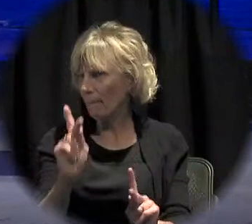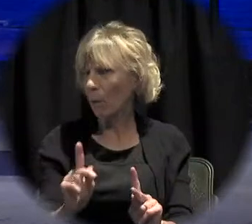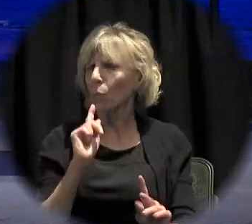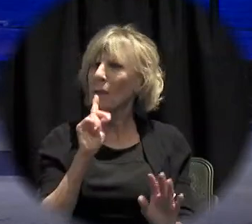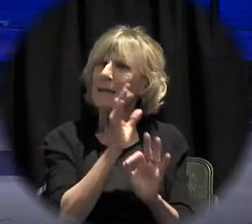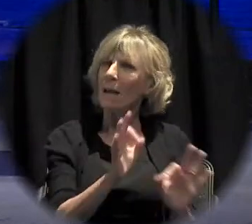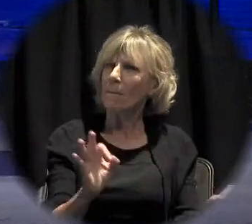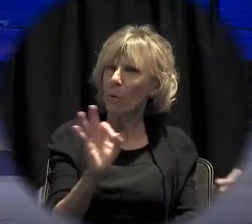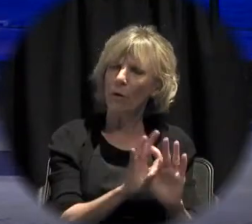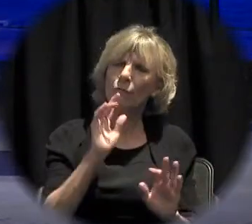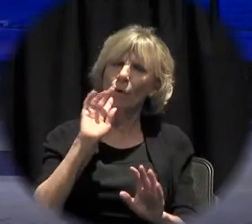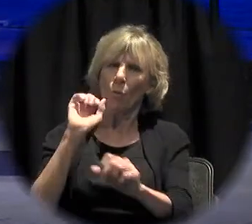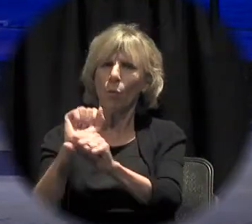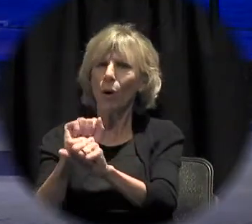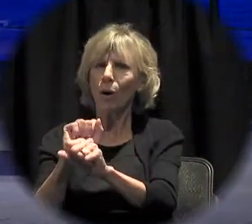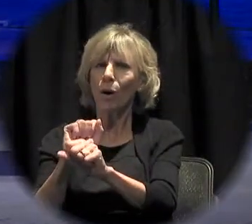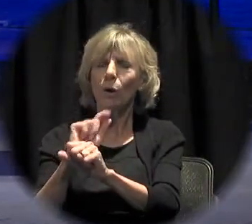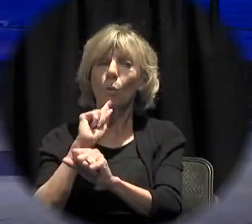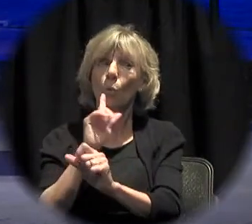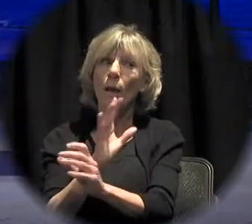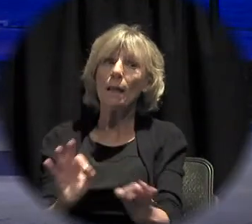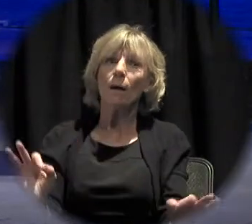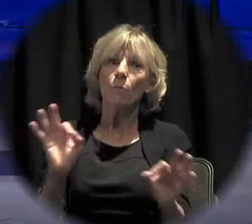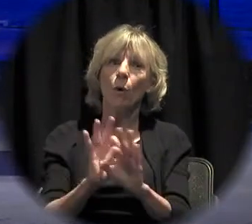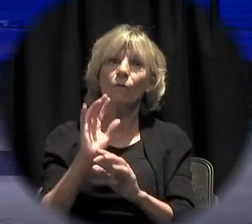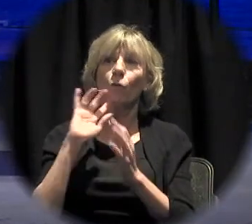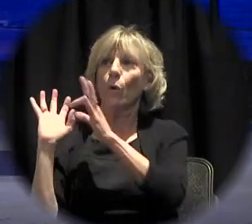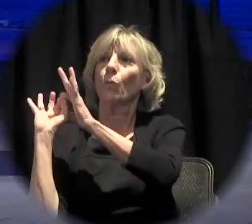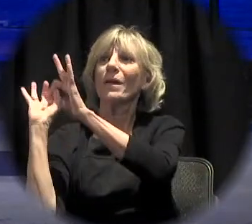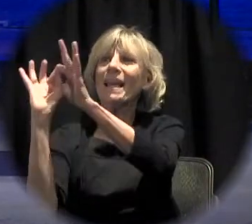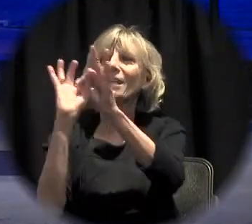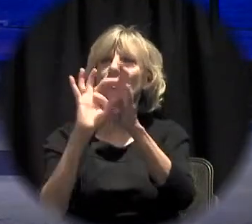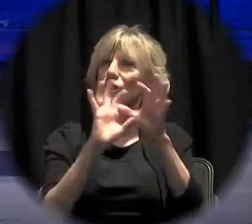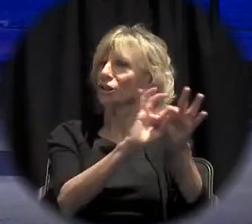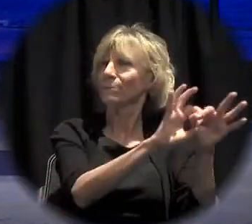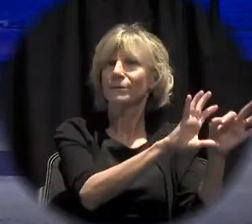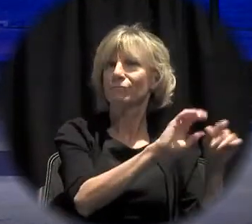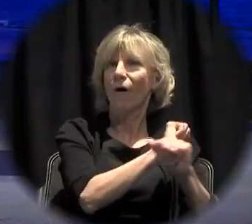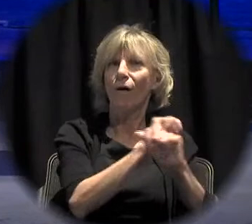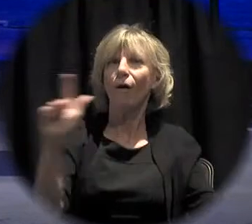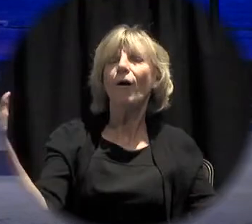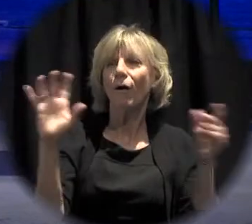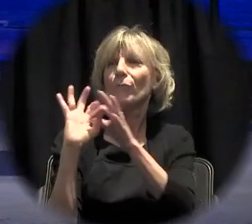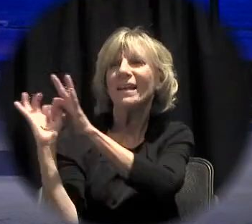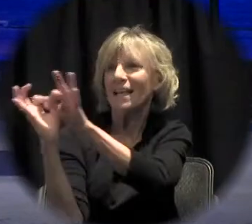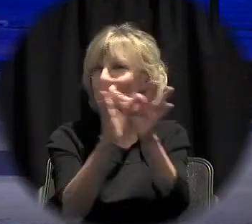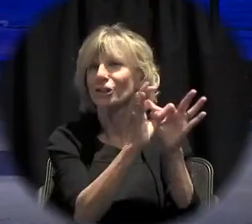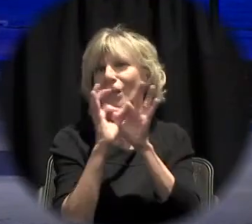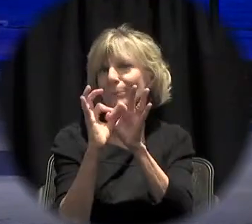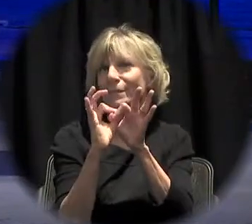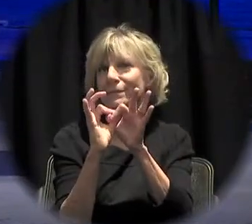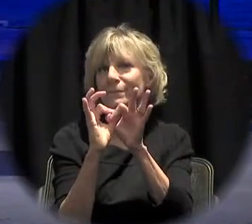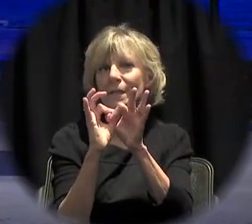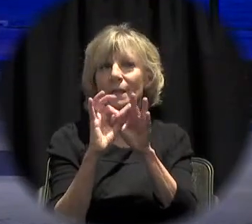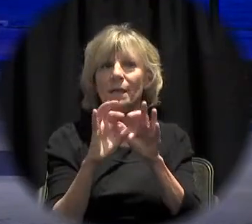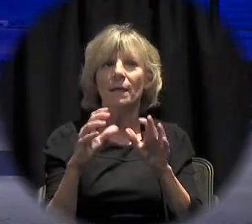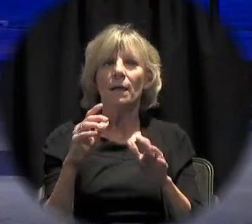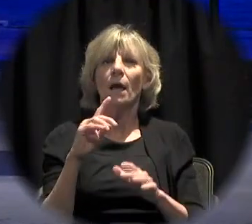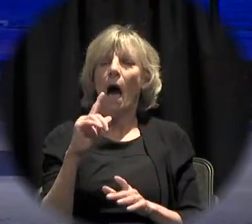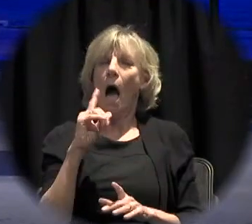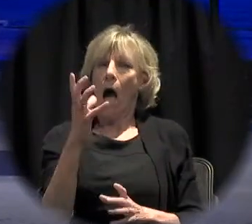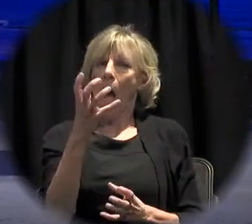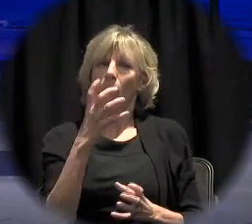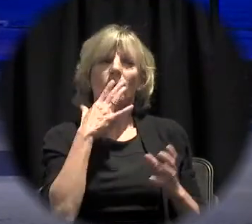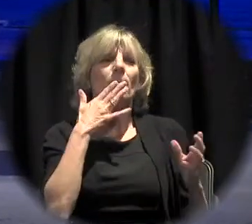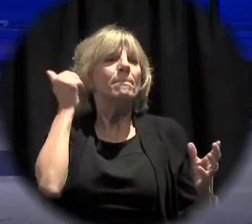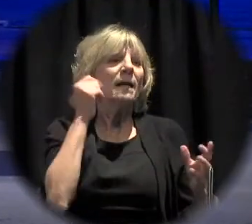for your workplace, it's super important for your relationships at home and all the relationships that are going to be important to you. And I just want the best for you.